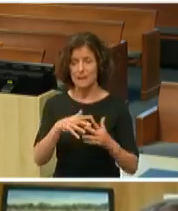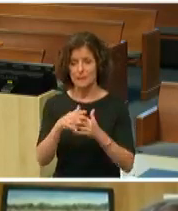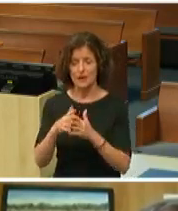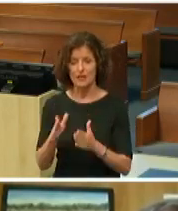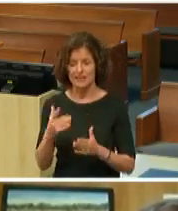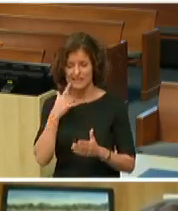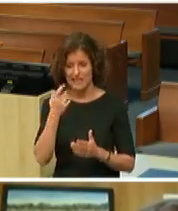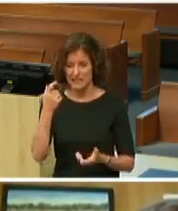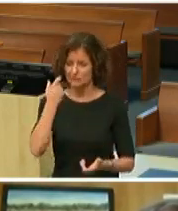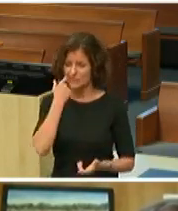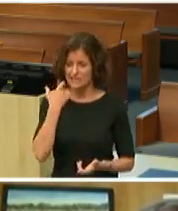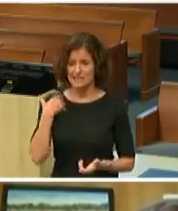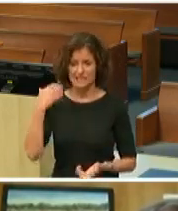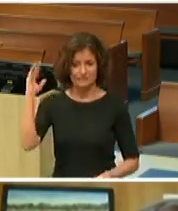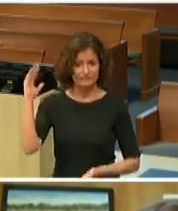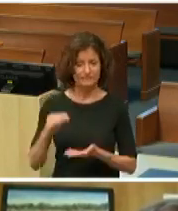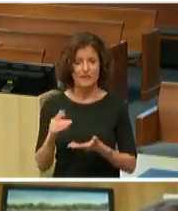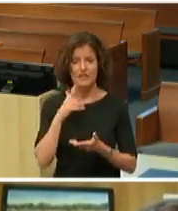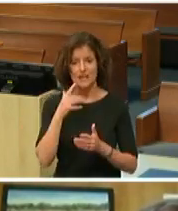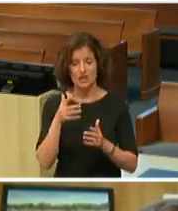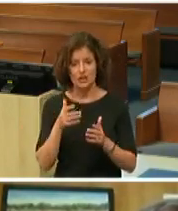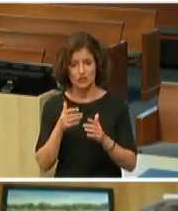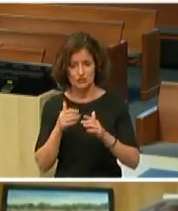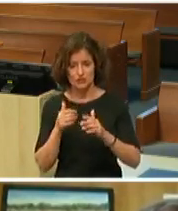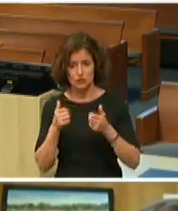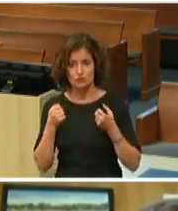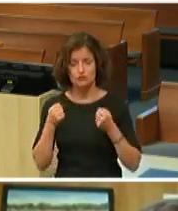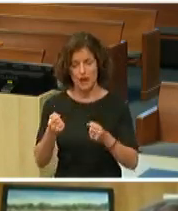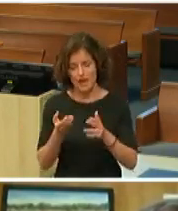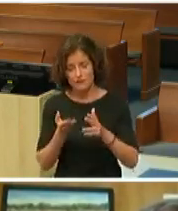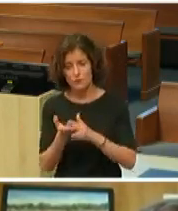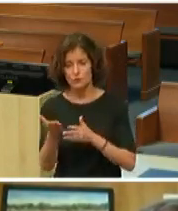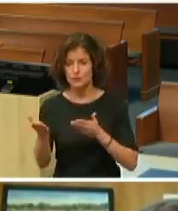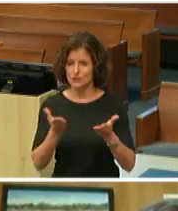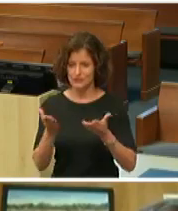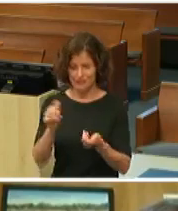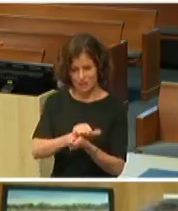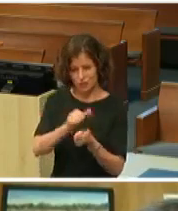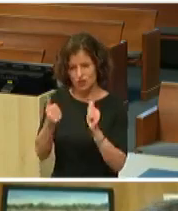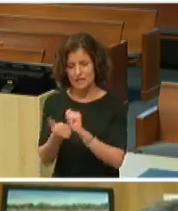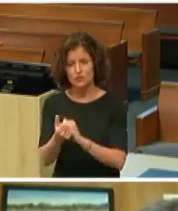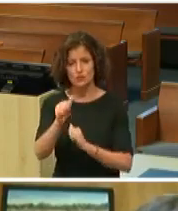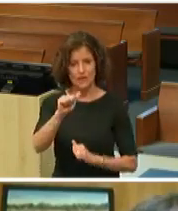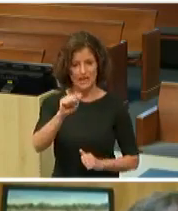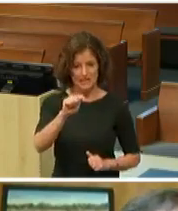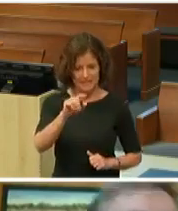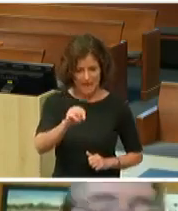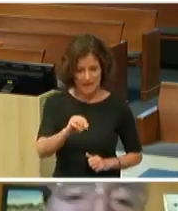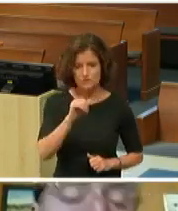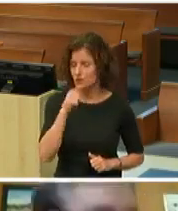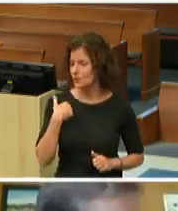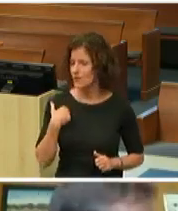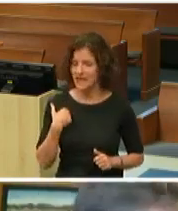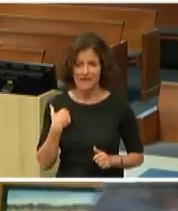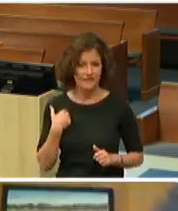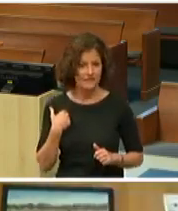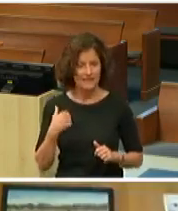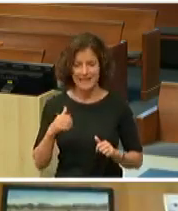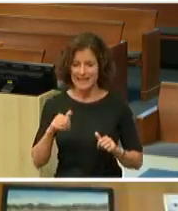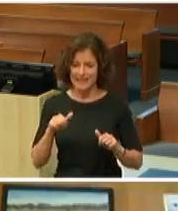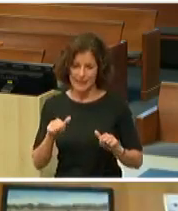a lot of their drive-through service areas and change them to ATM, so they don't have the ability to take